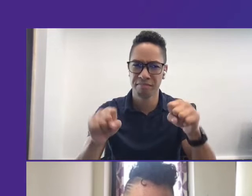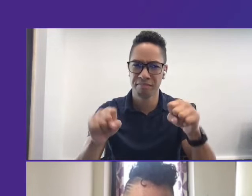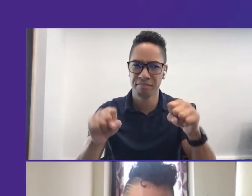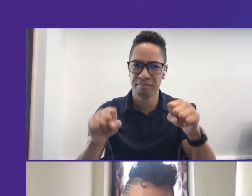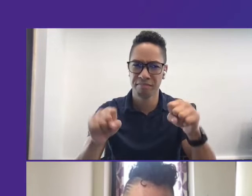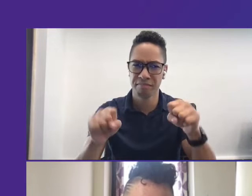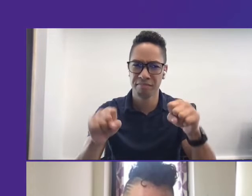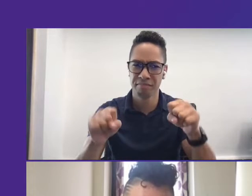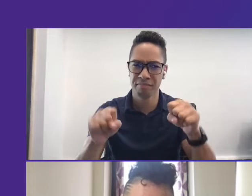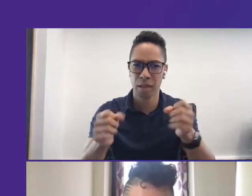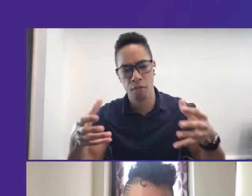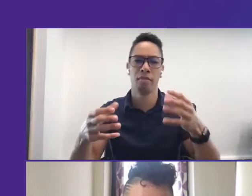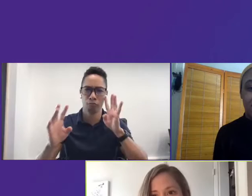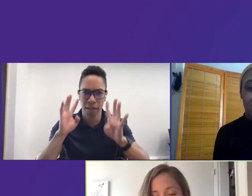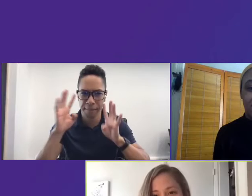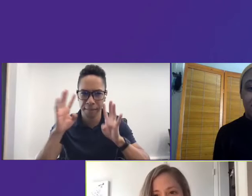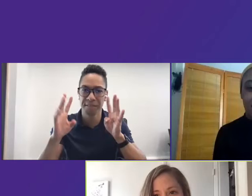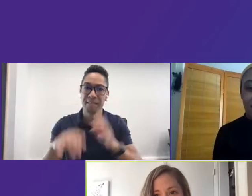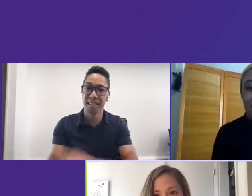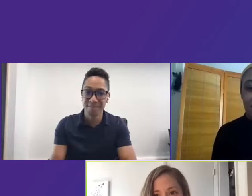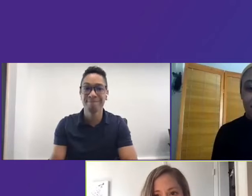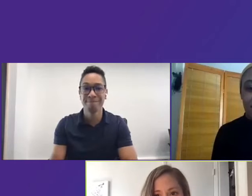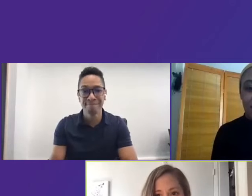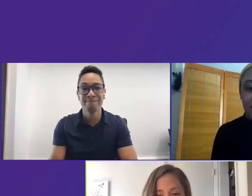creativity. So, yeah.